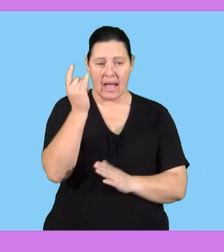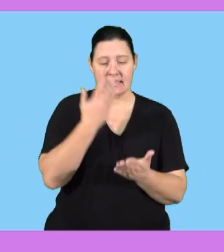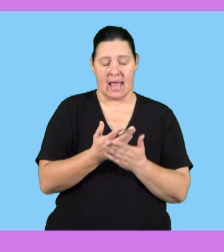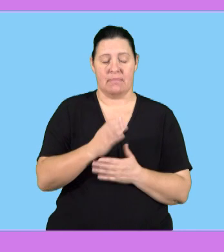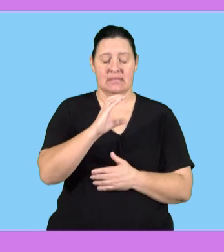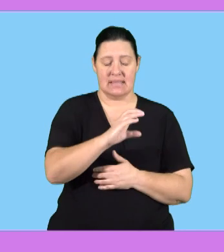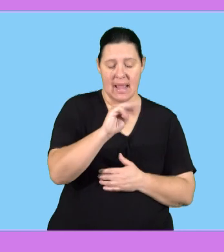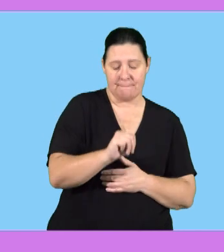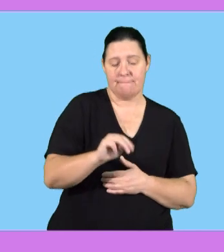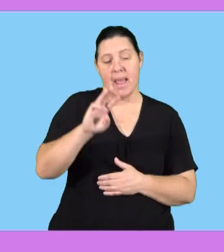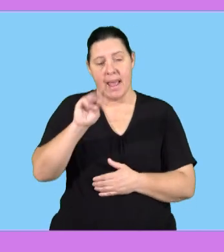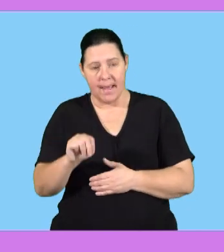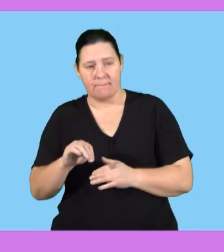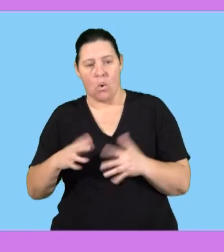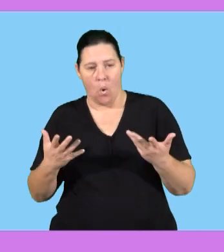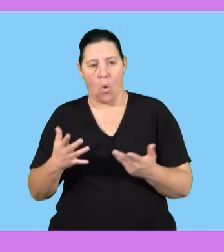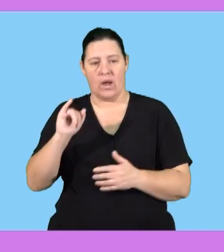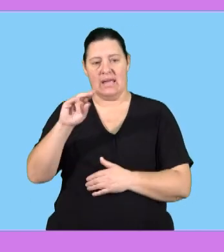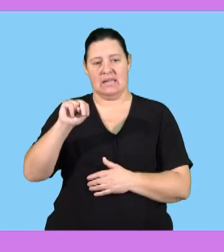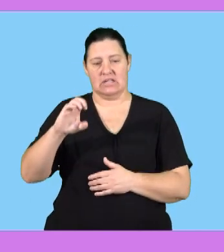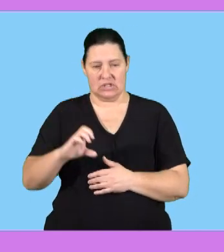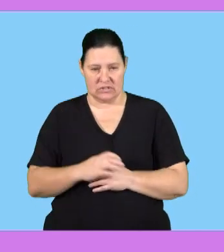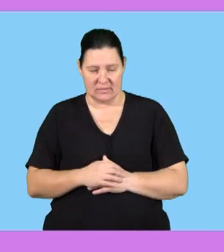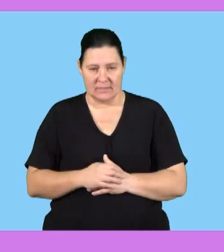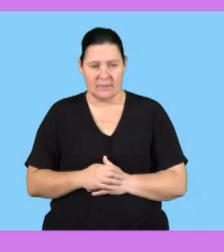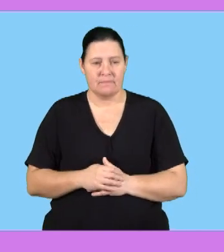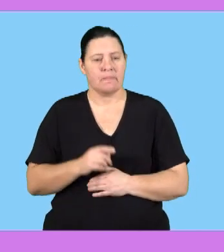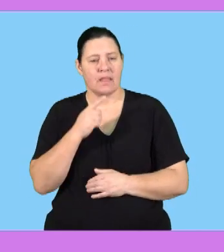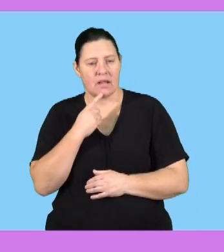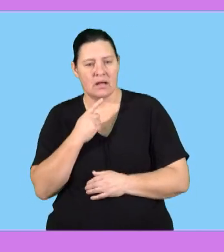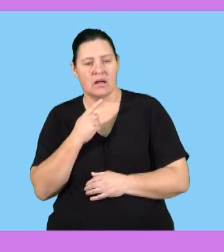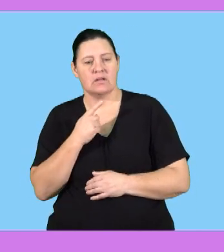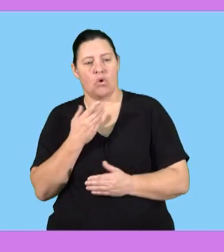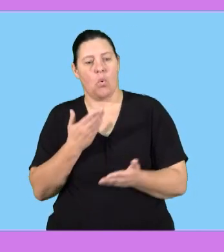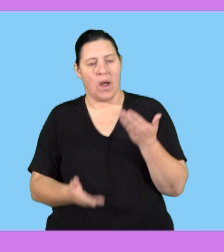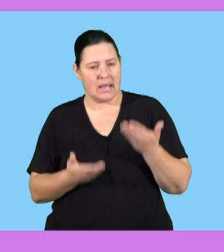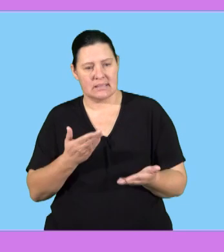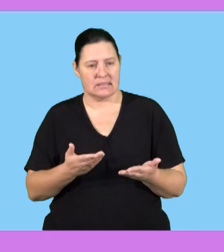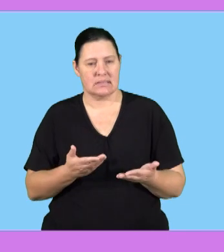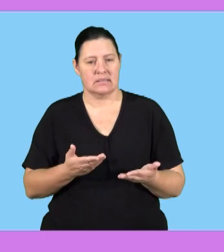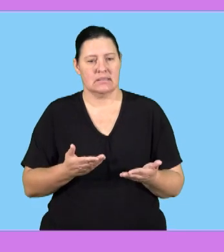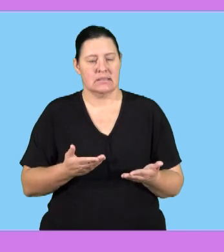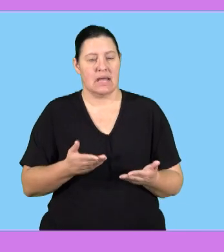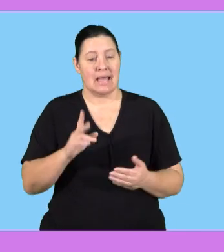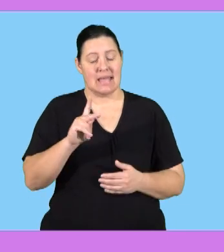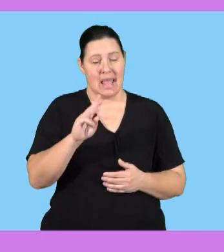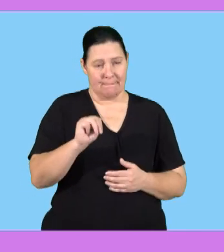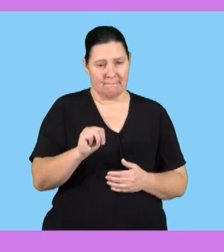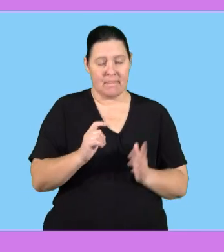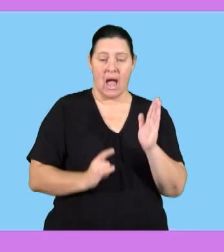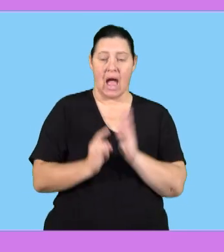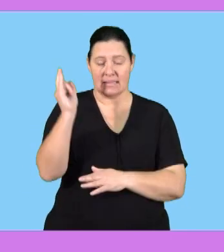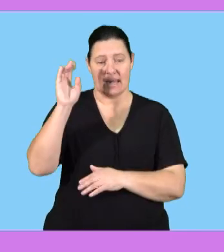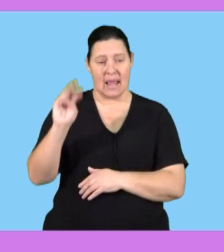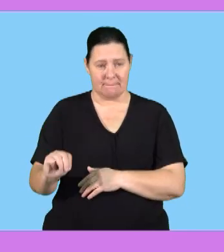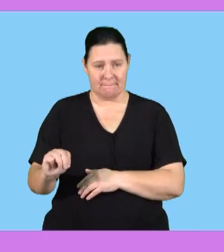be measured in centimeters, meters, or inches, right? And important also is that when weight is in kilogram